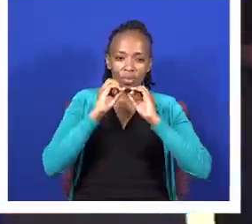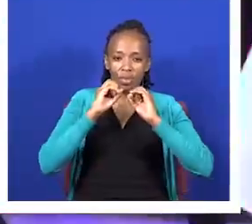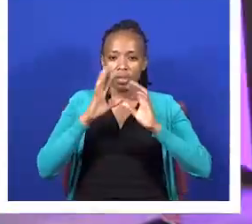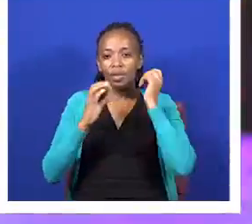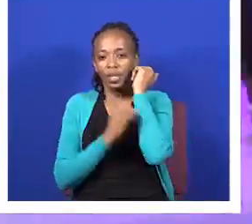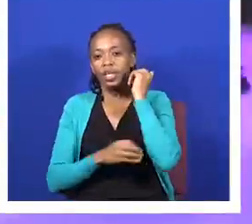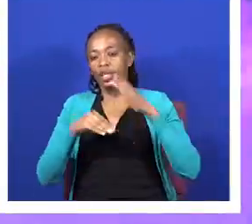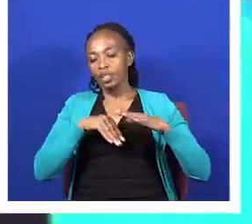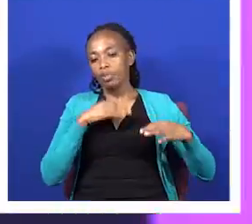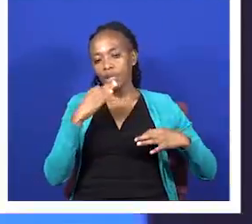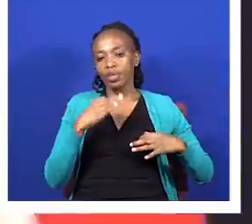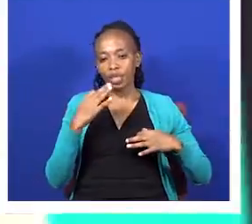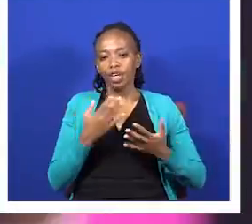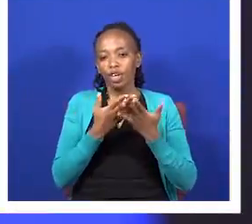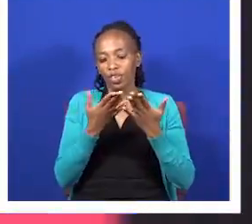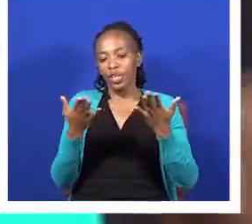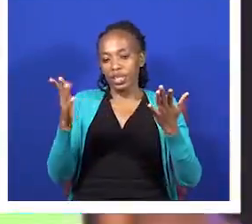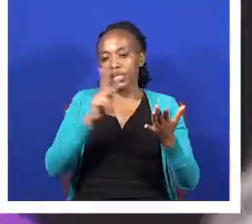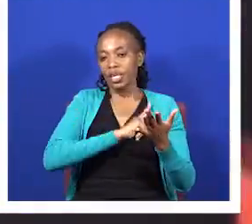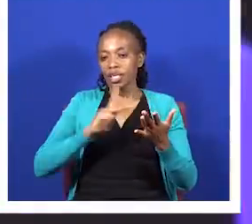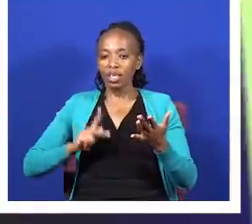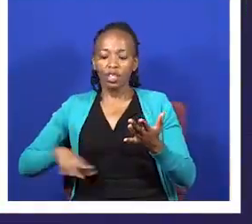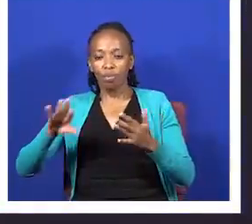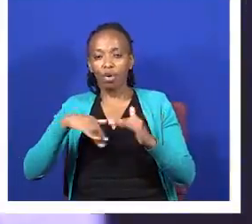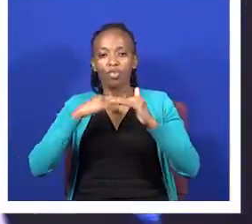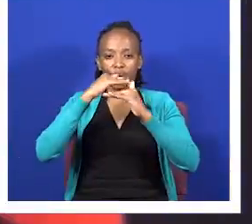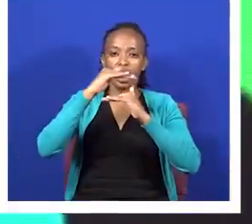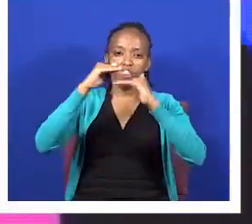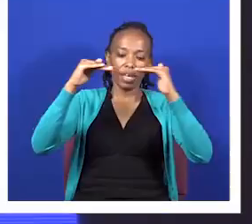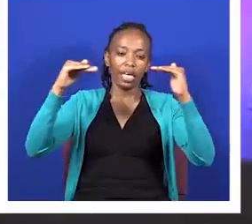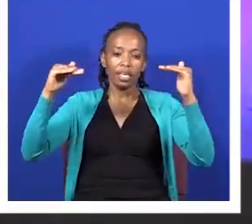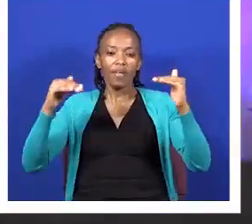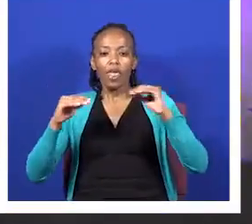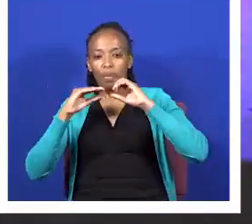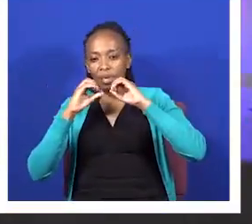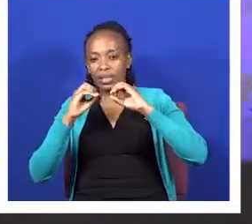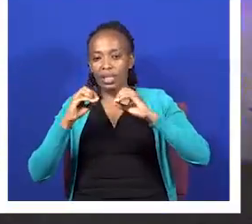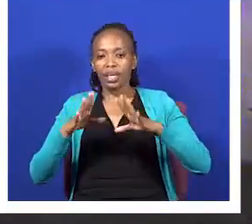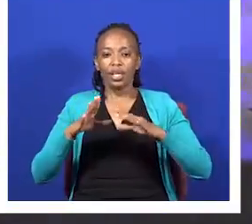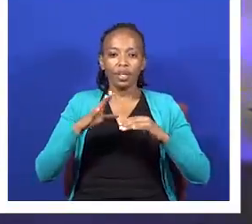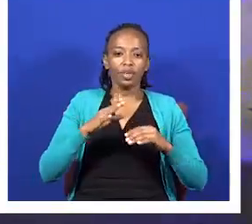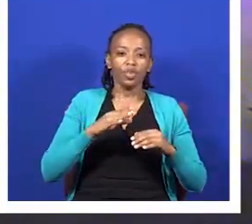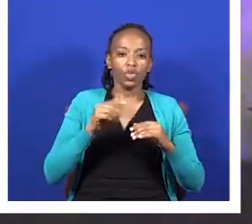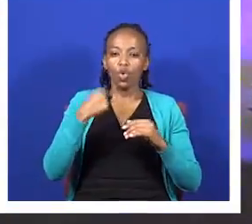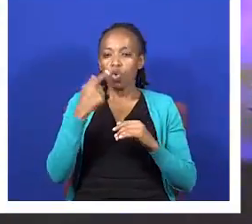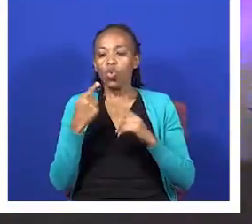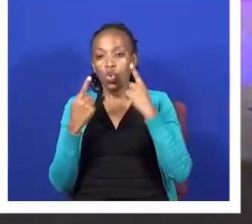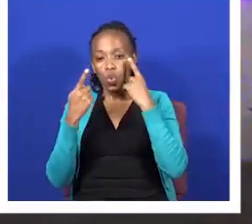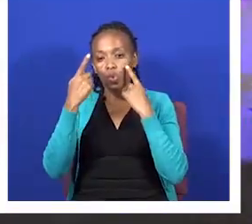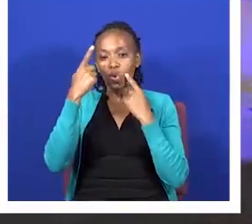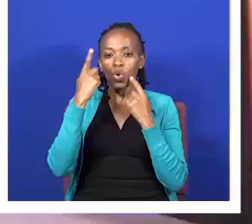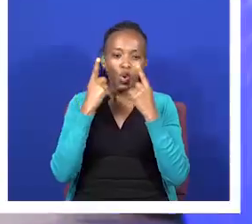Blessed are the poor in spirit, for theirs is the kingdom of heaven. Blessed are